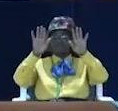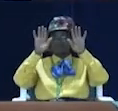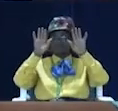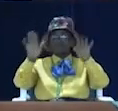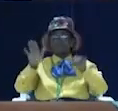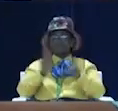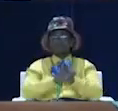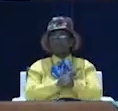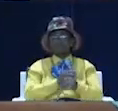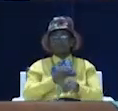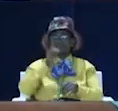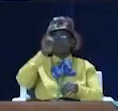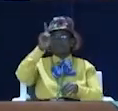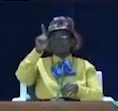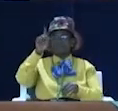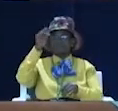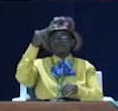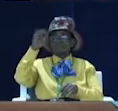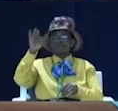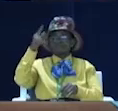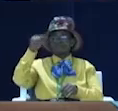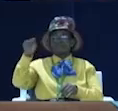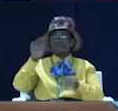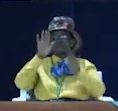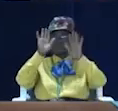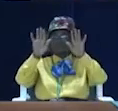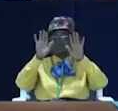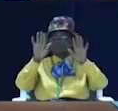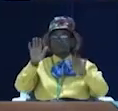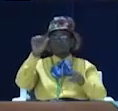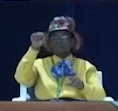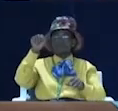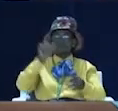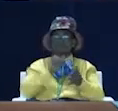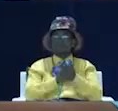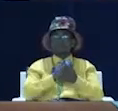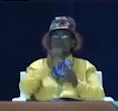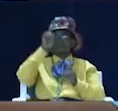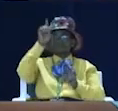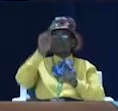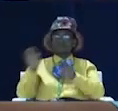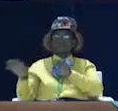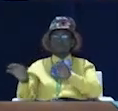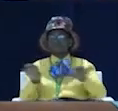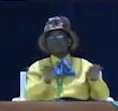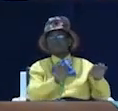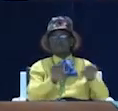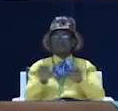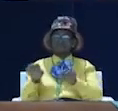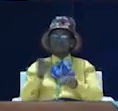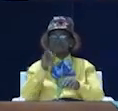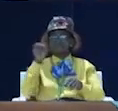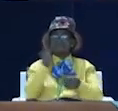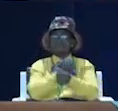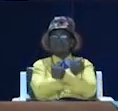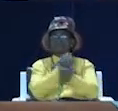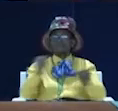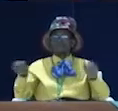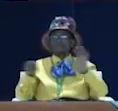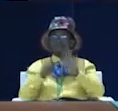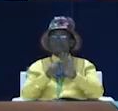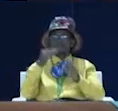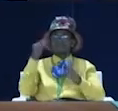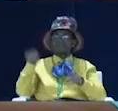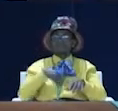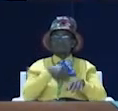One of the wonders that you do is salvation of souls. You can take a sinner and turn him